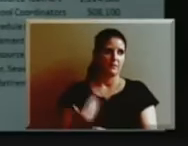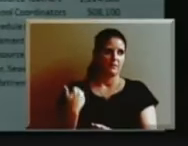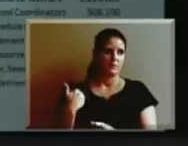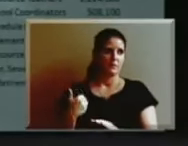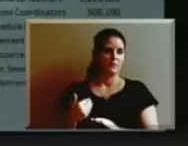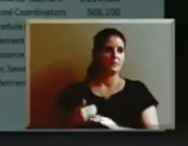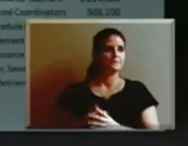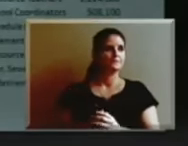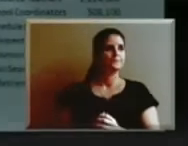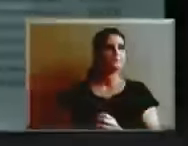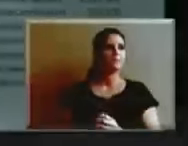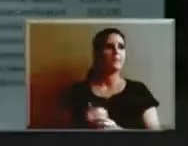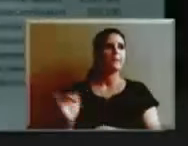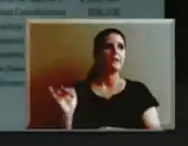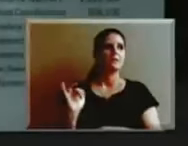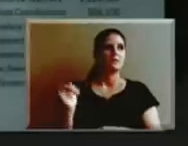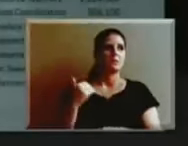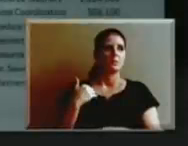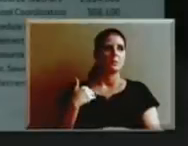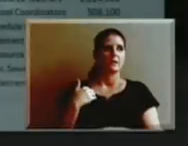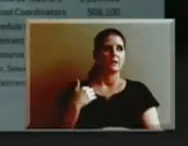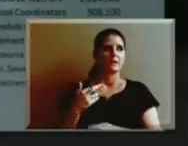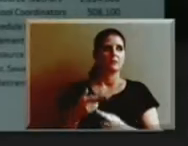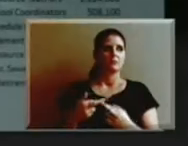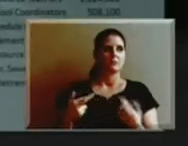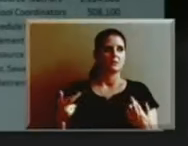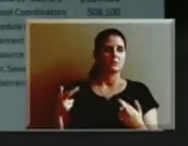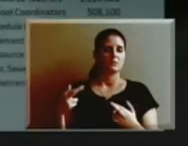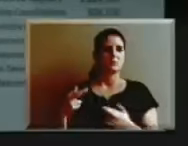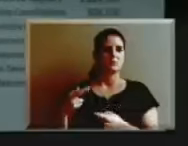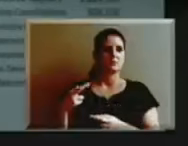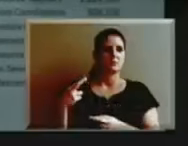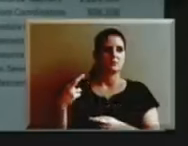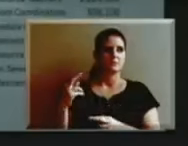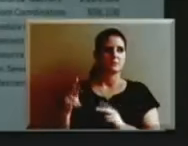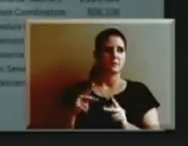had resource officers from Louisville Metro. We paid